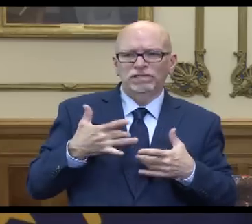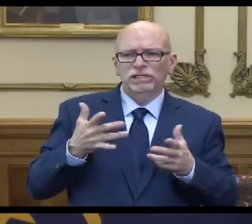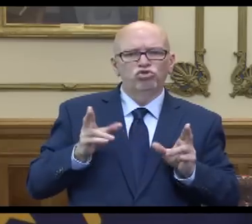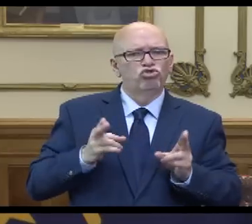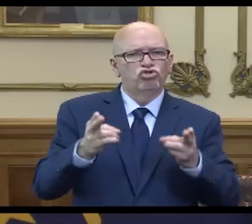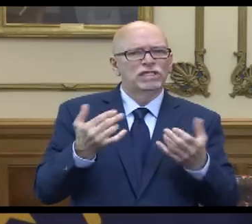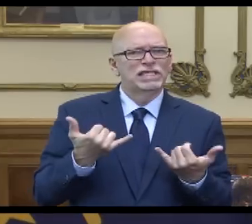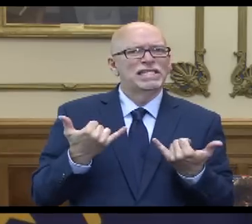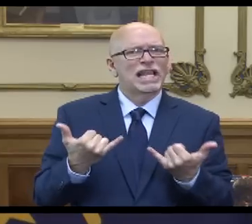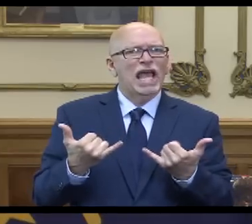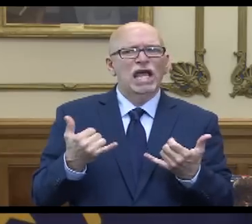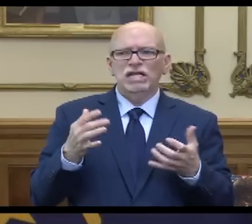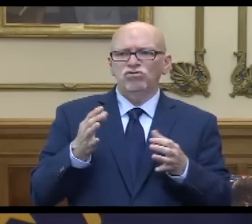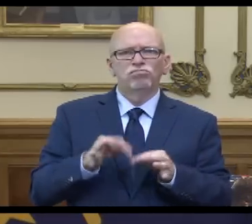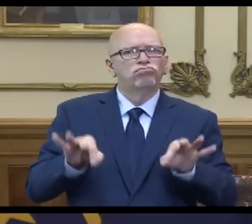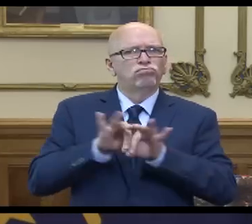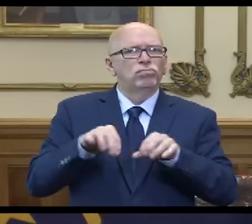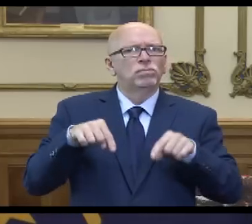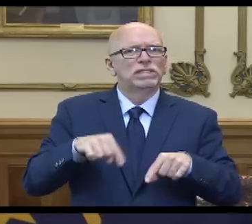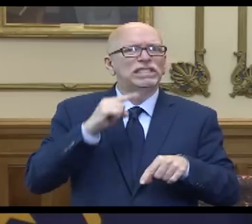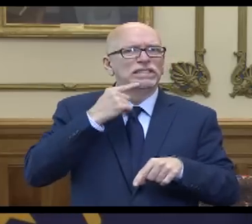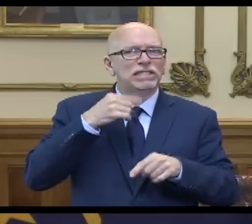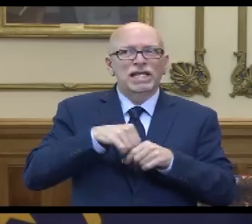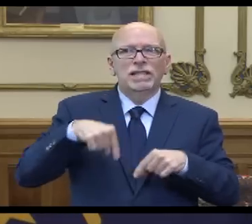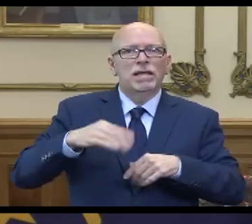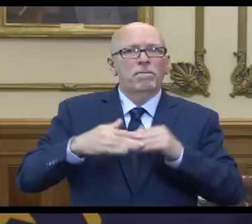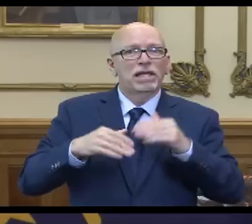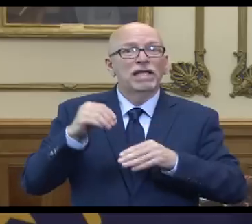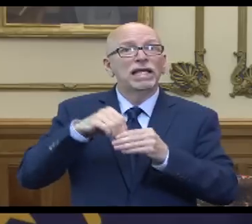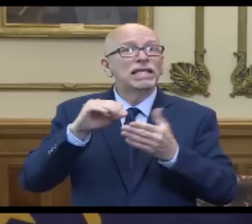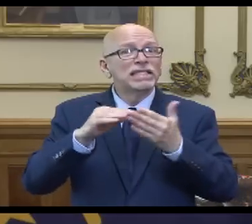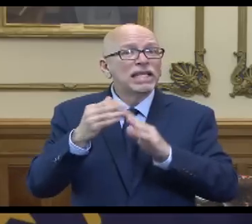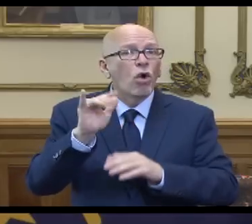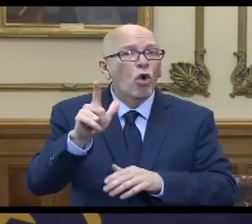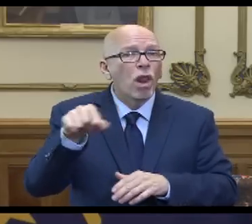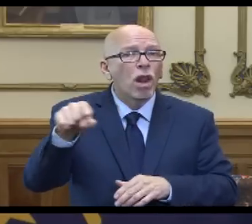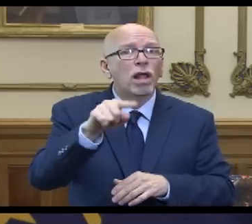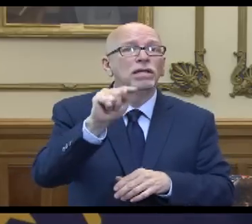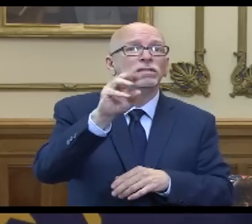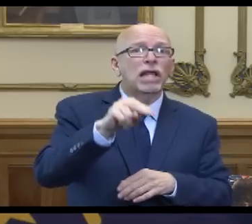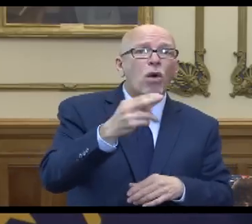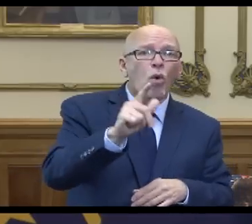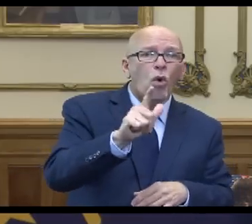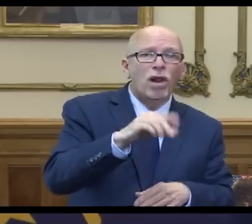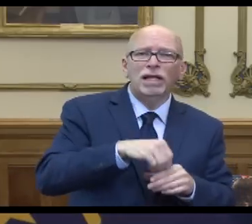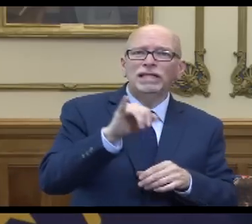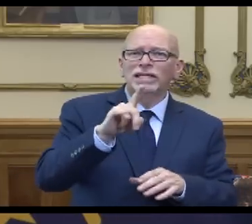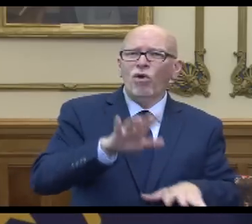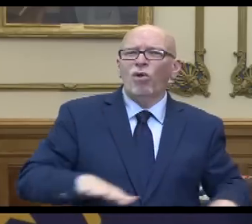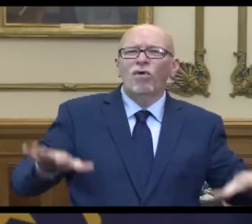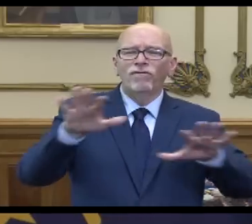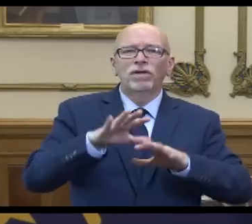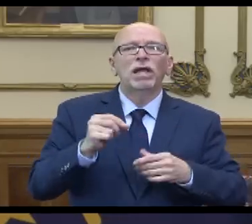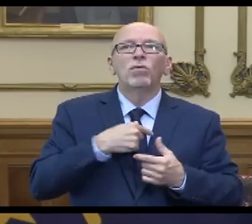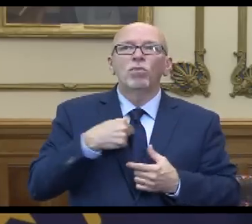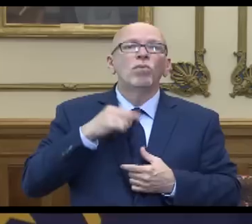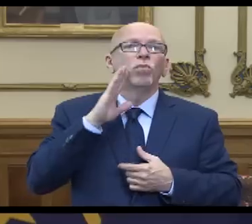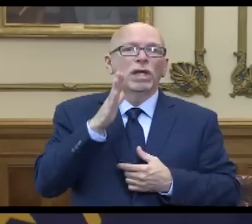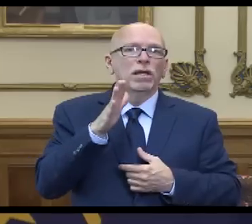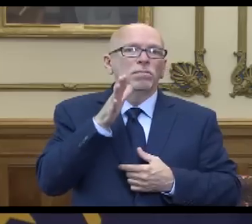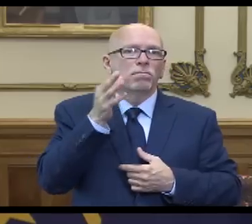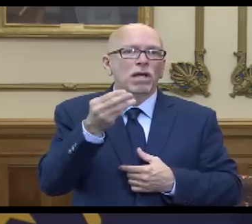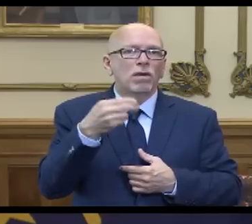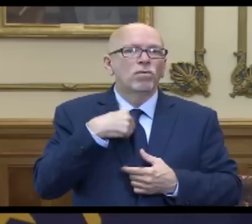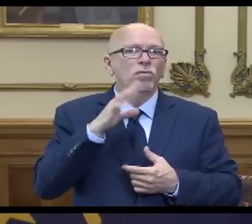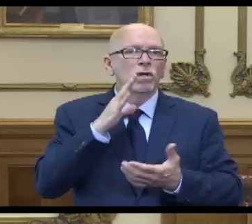now throughout this building, in city halls, in town halls throughout the state of Indiana. And we will, as I said Monday, be a leader